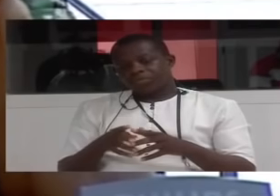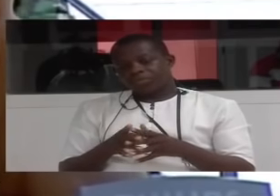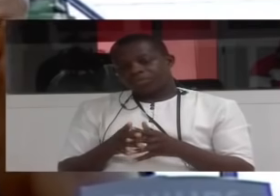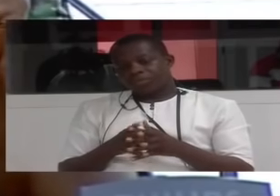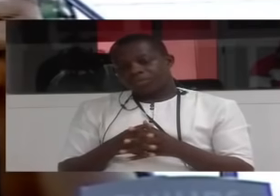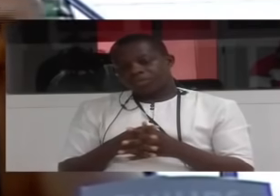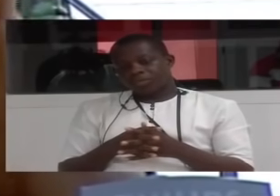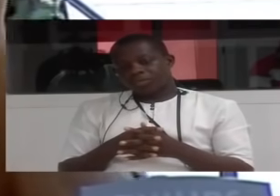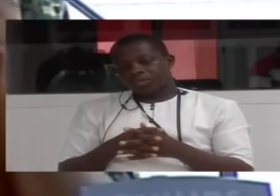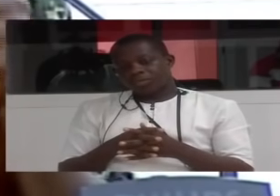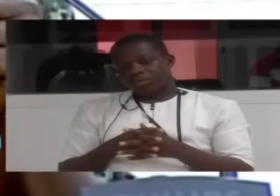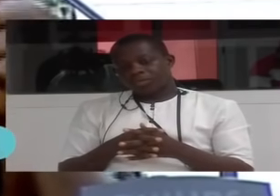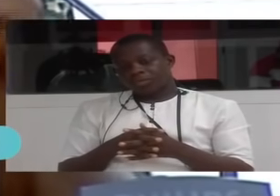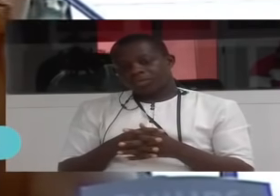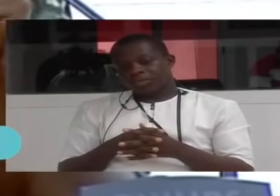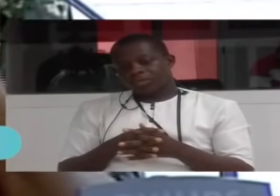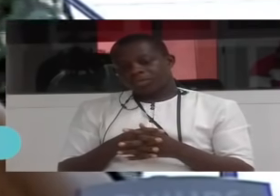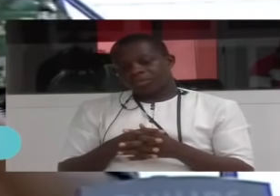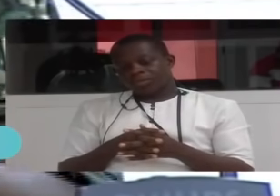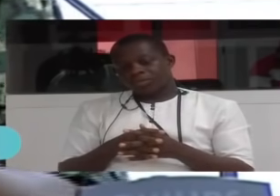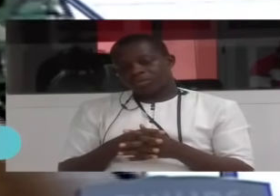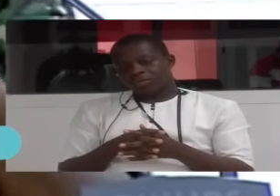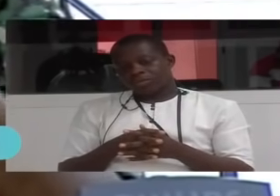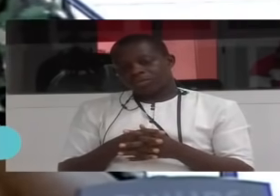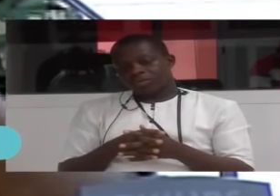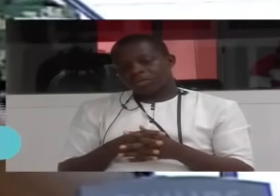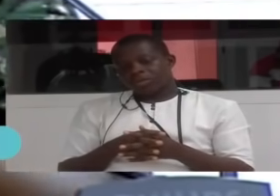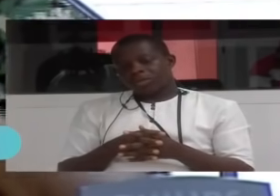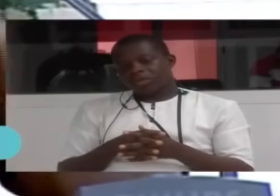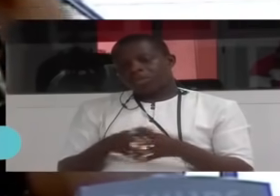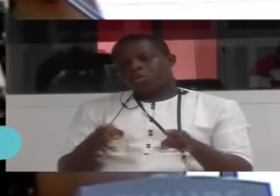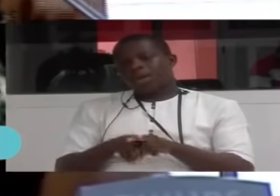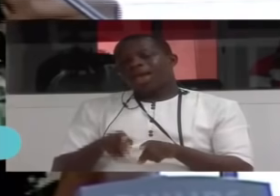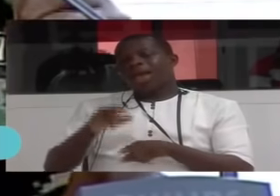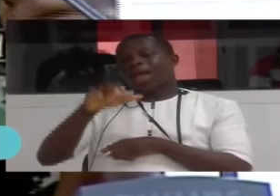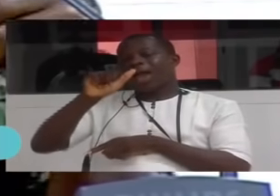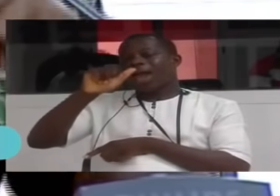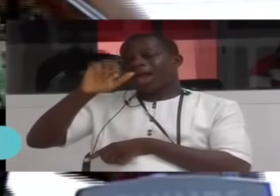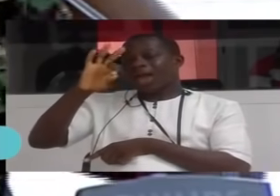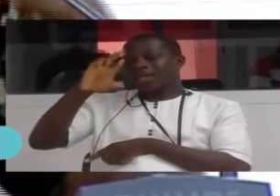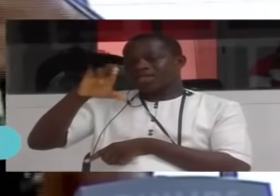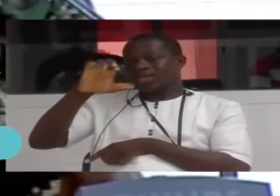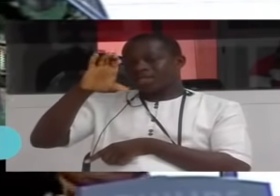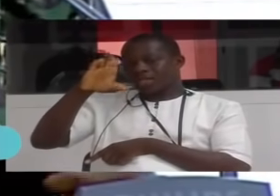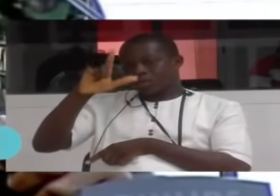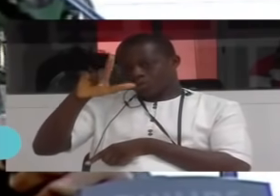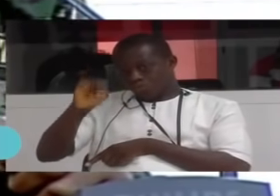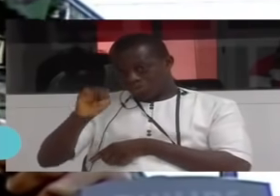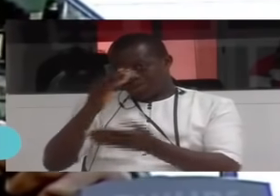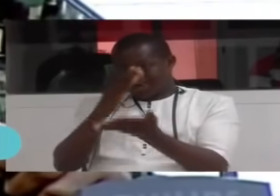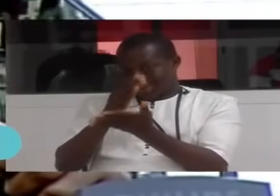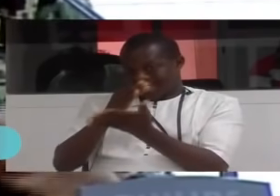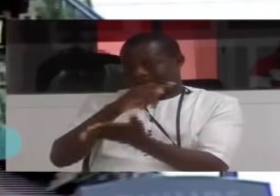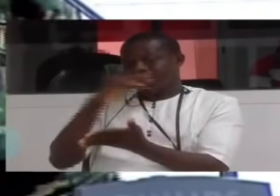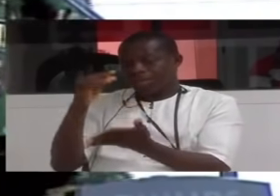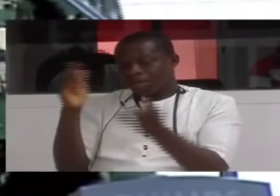number atricole la moy Mustafa Koli atricole la tudon wa dafa tu ñu oyé ko Mustafa Koli. He